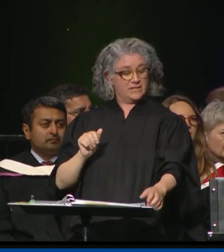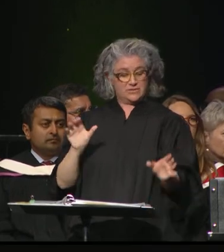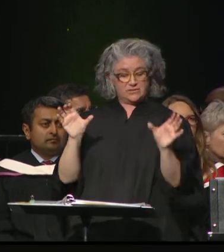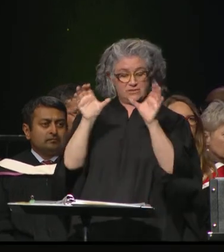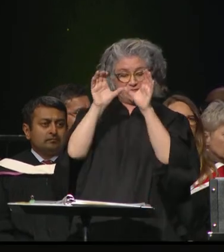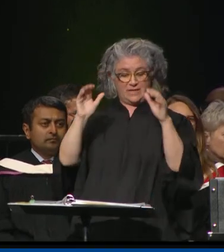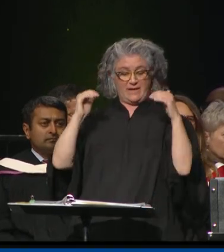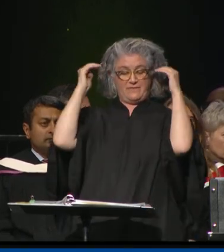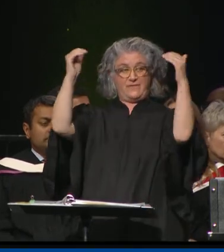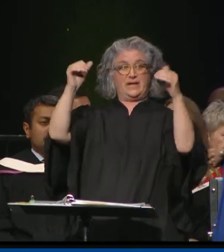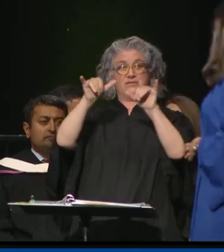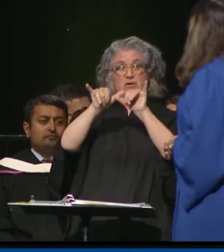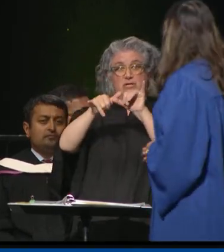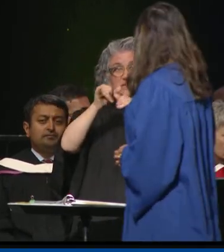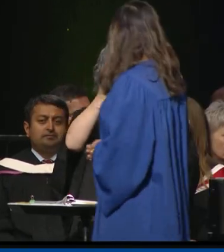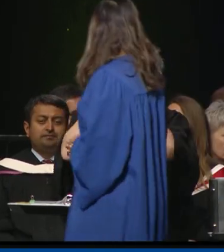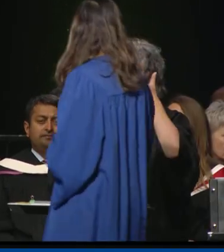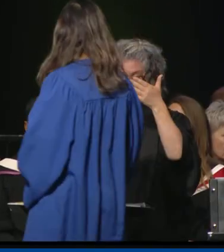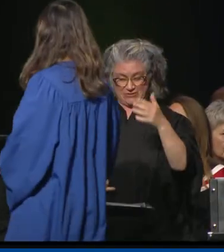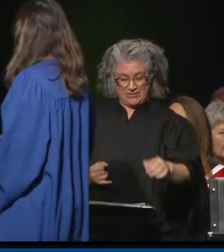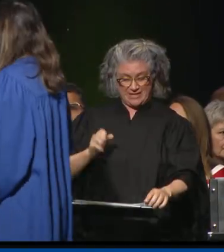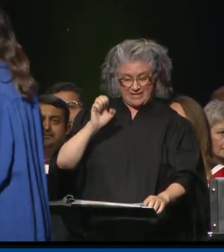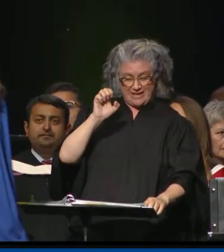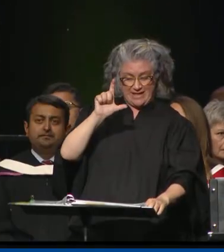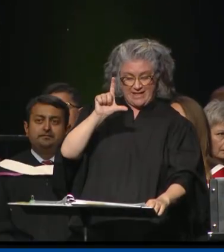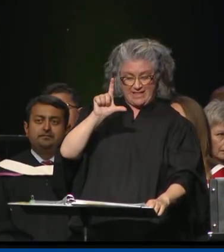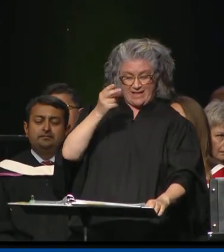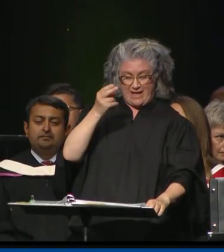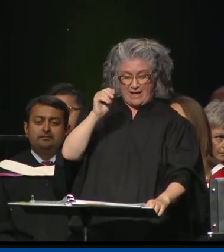Certificate Advanced Architecture, Elham Maradi.